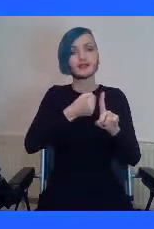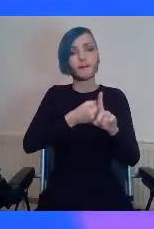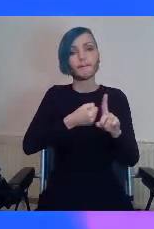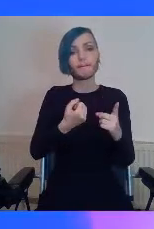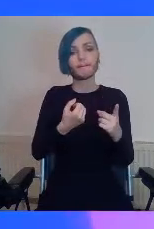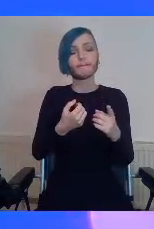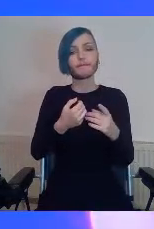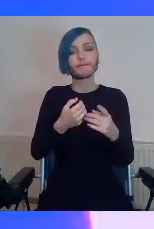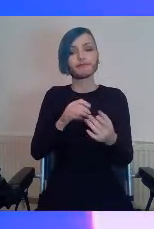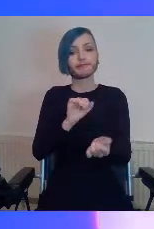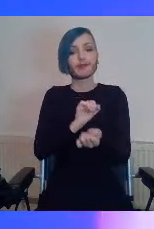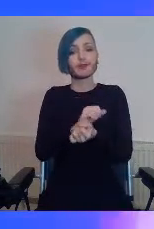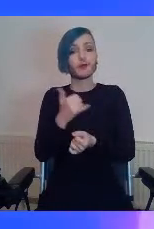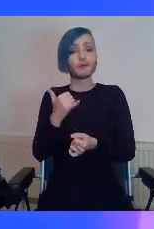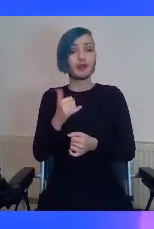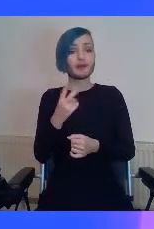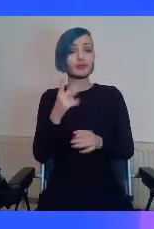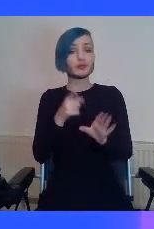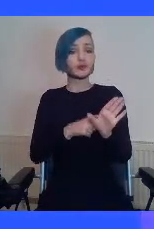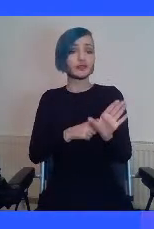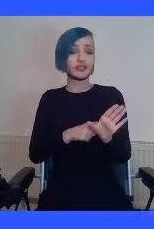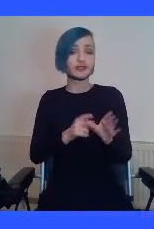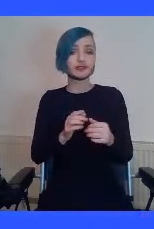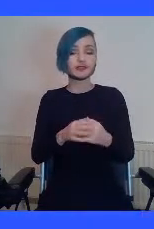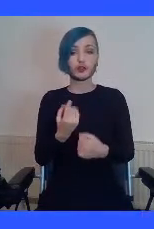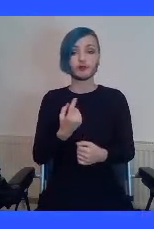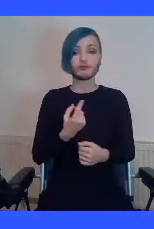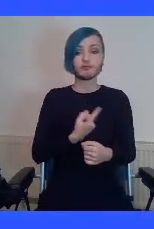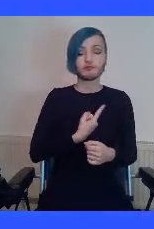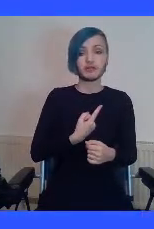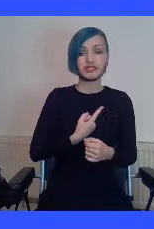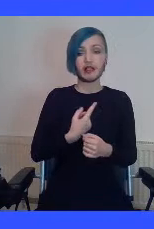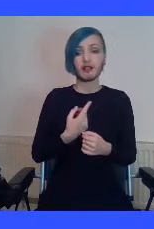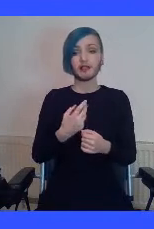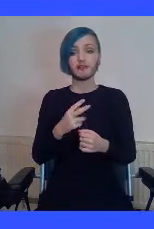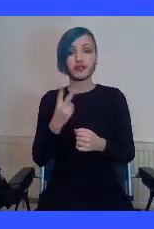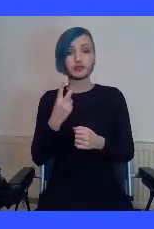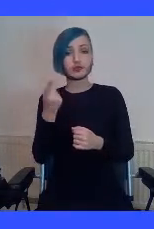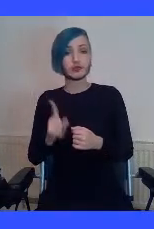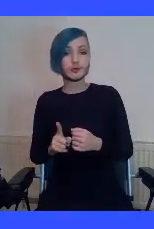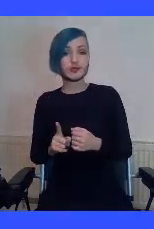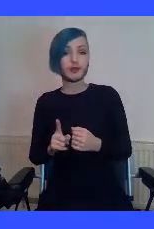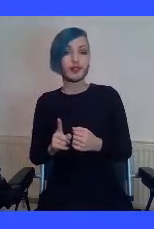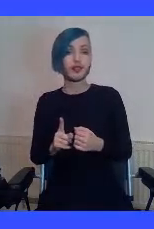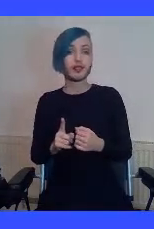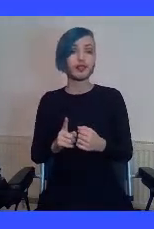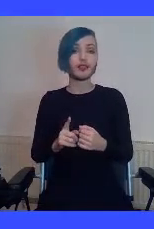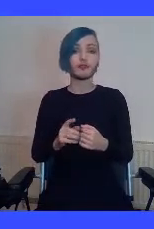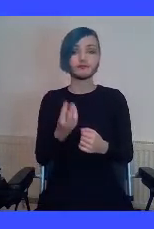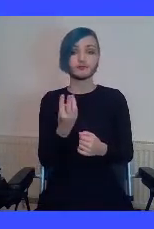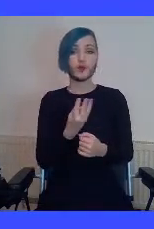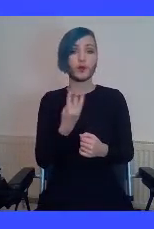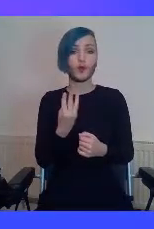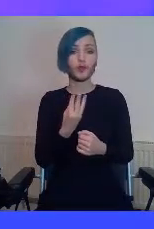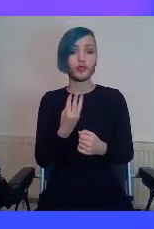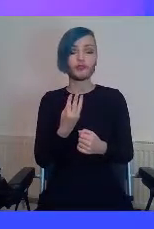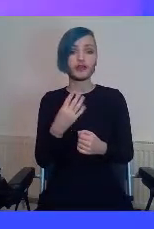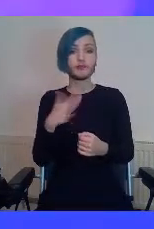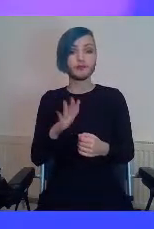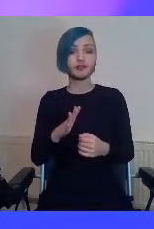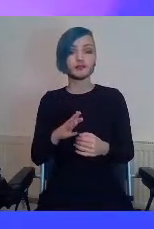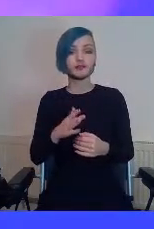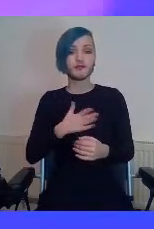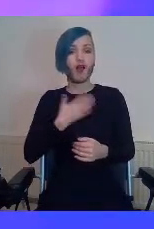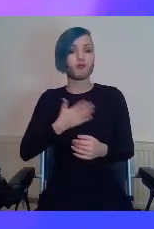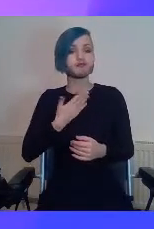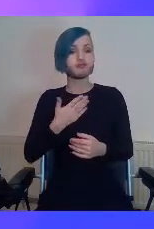and I will have, and two other friends of mine will have regular process, because we offended religious feelings of